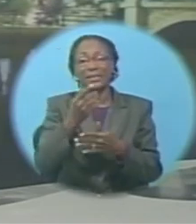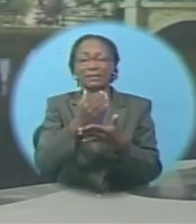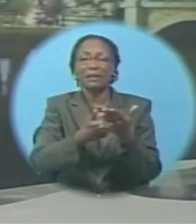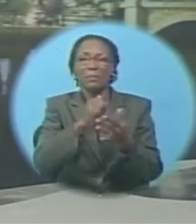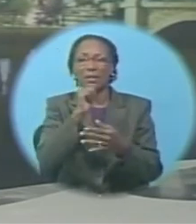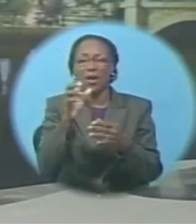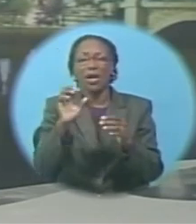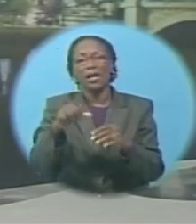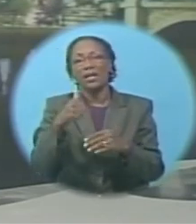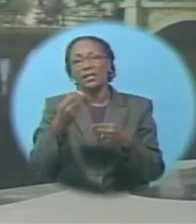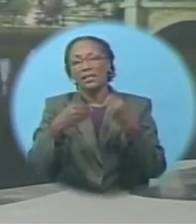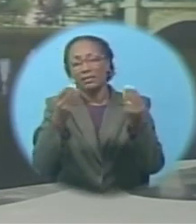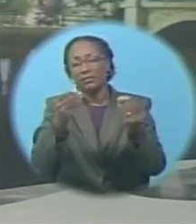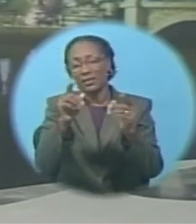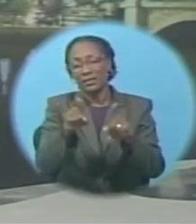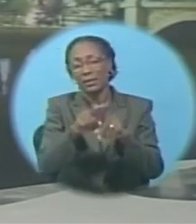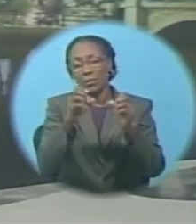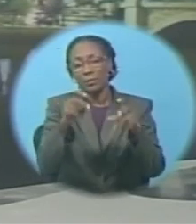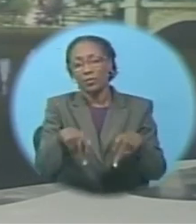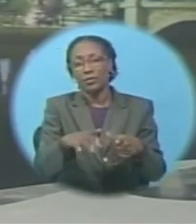opportunity as others.